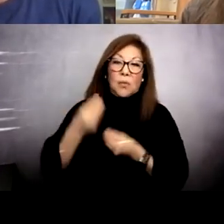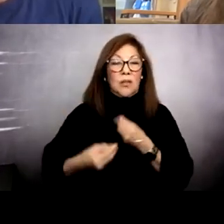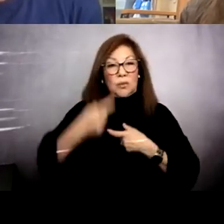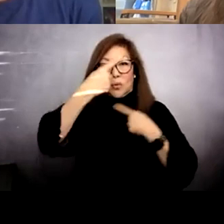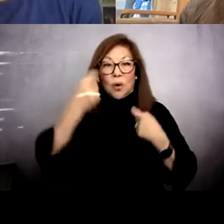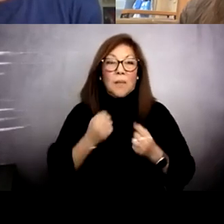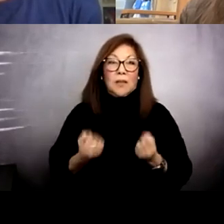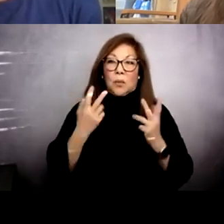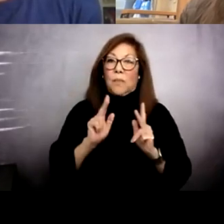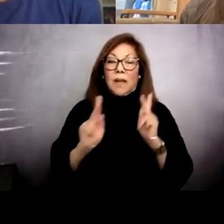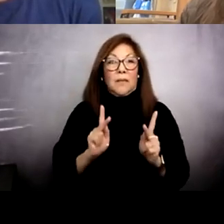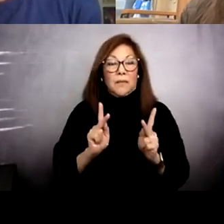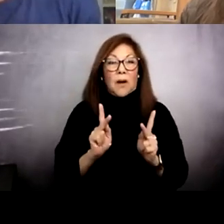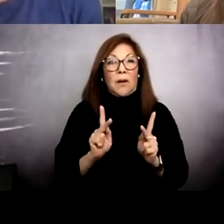our